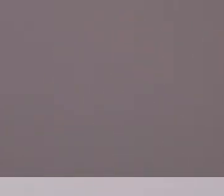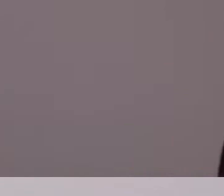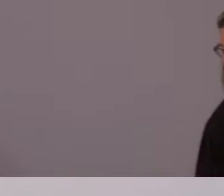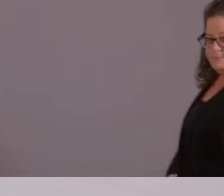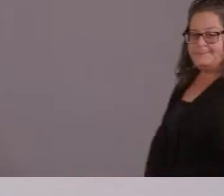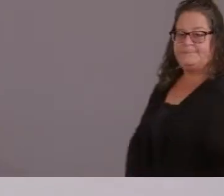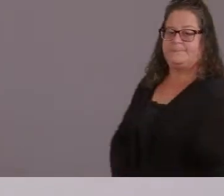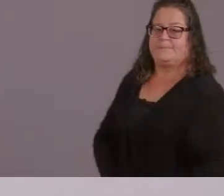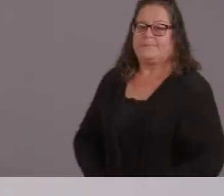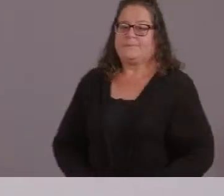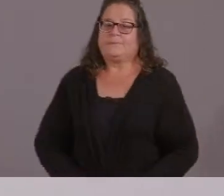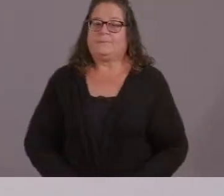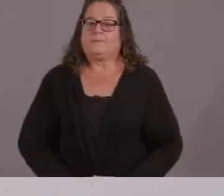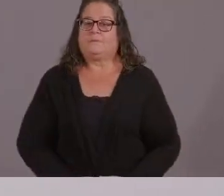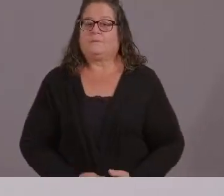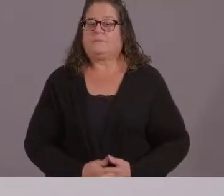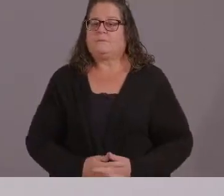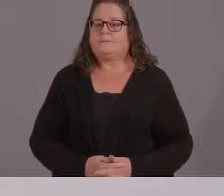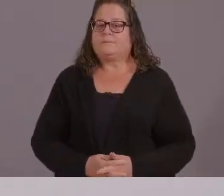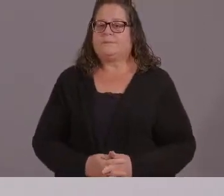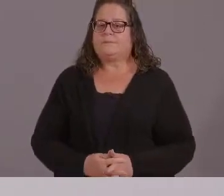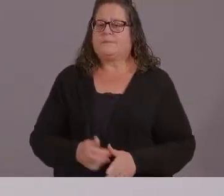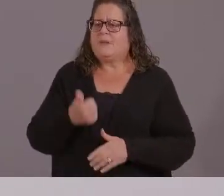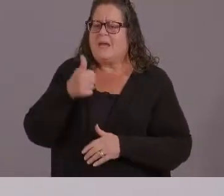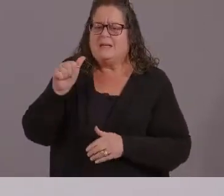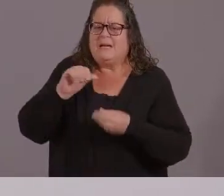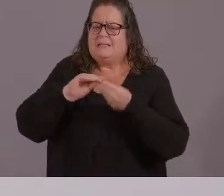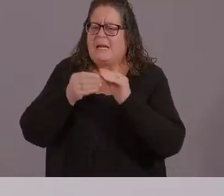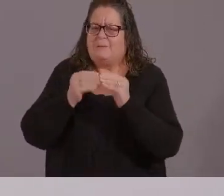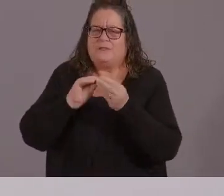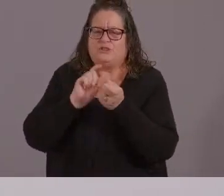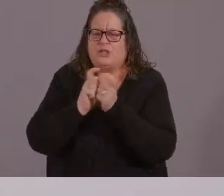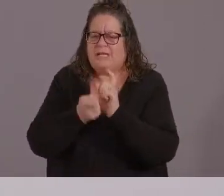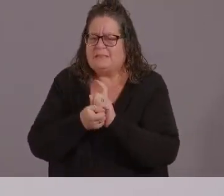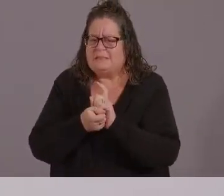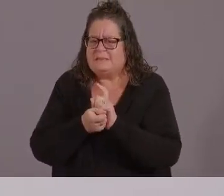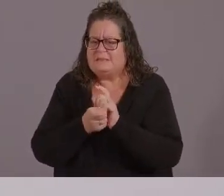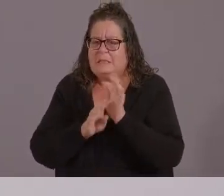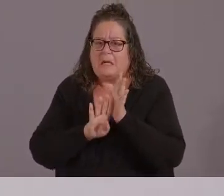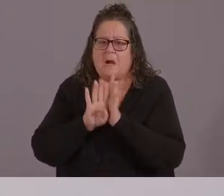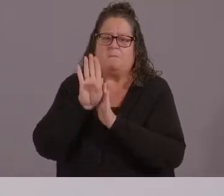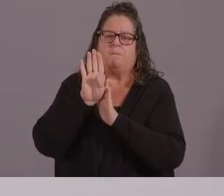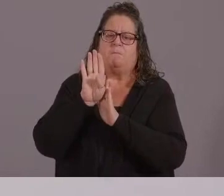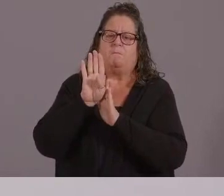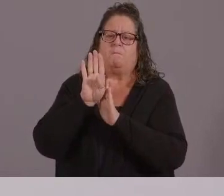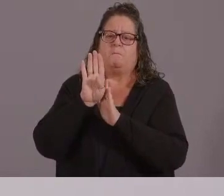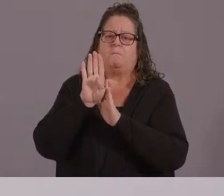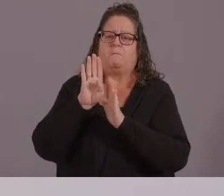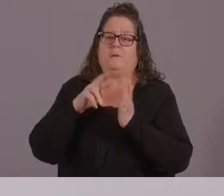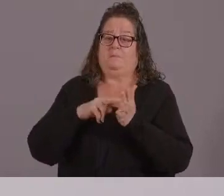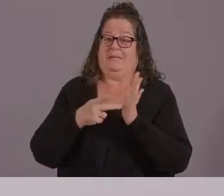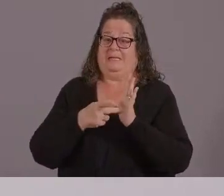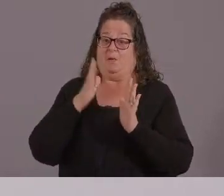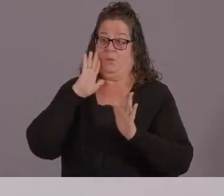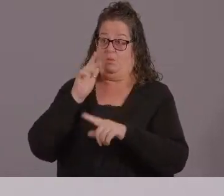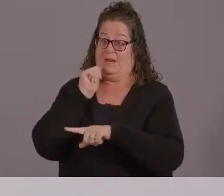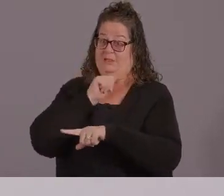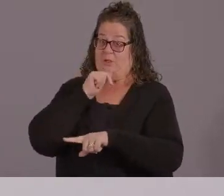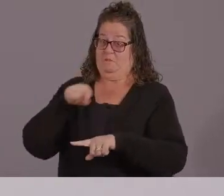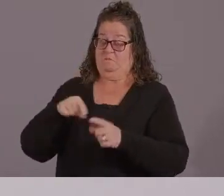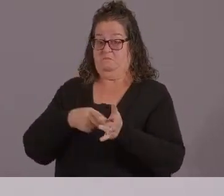to reinstate any of the restrictions? You know, we'd have to take a look and see. I mean, obviously our biggest,